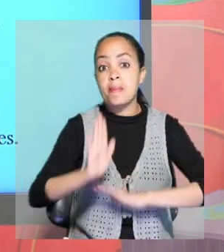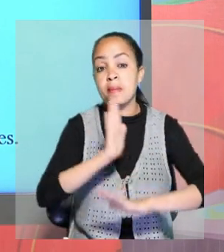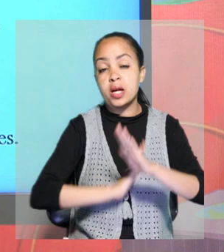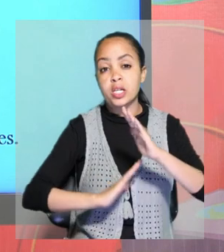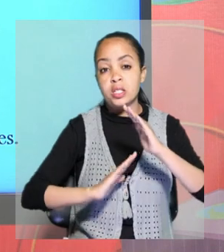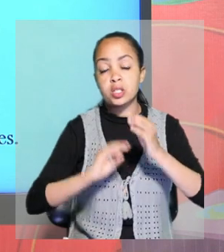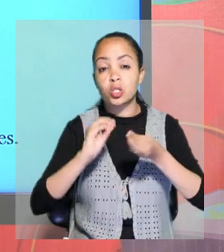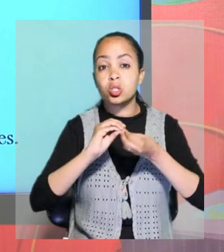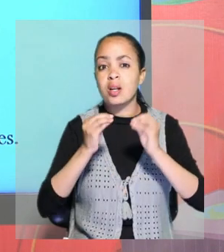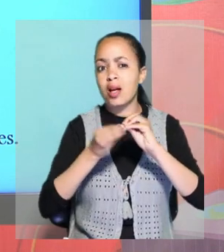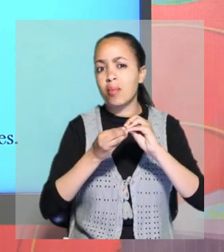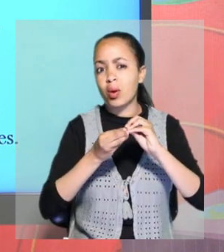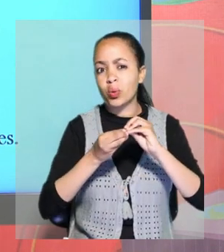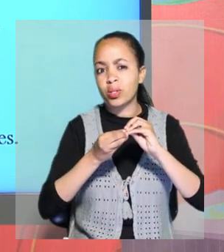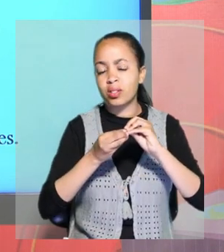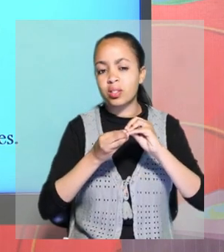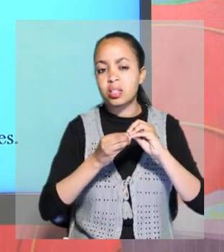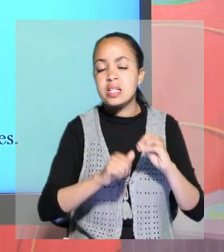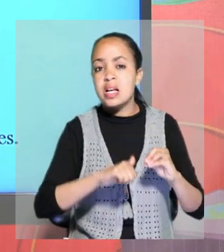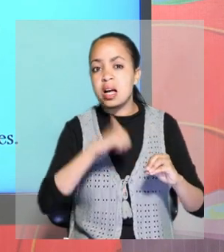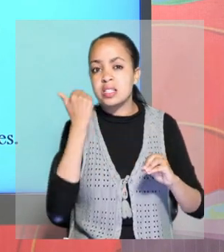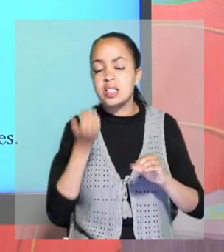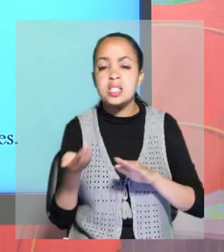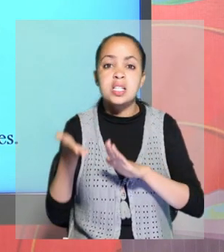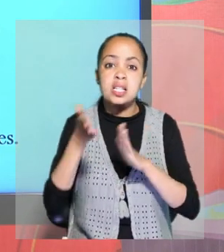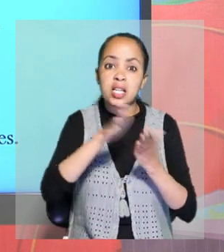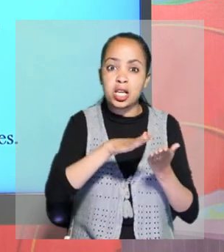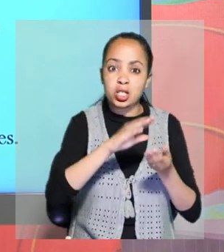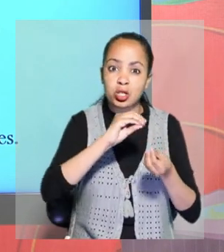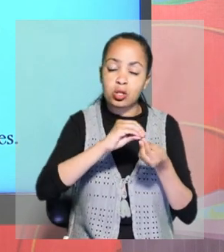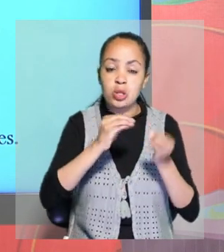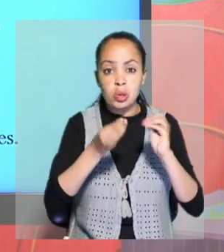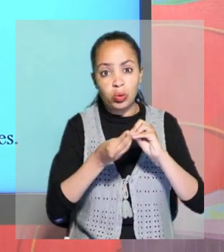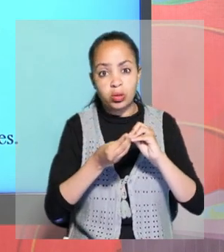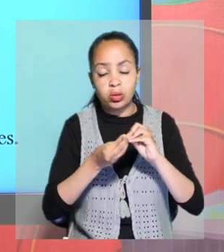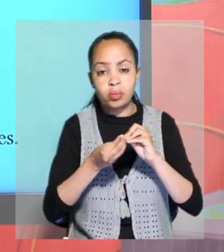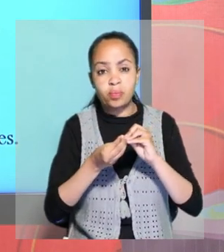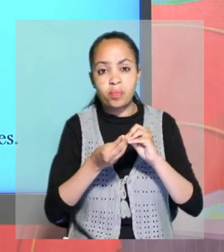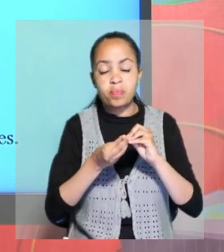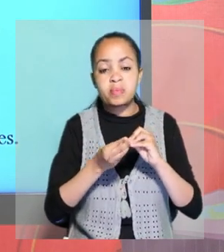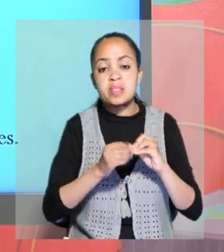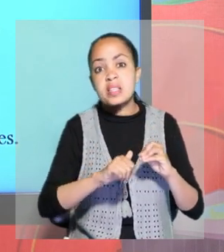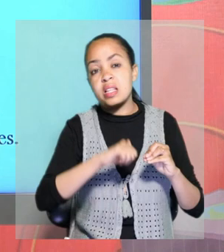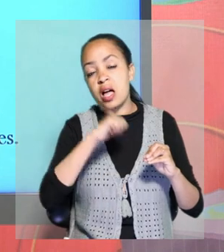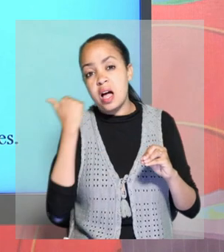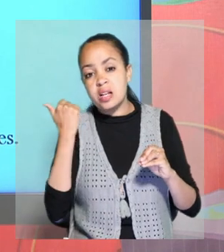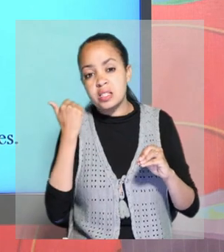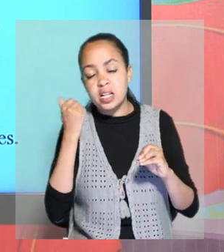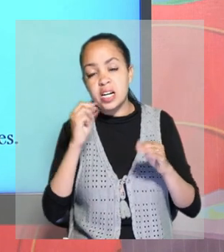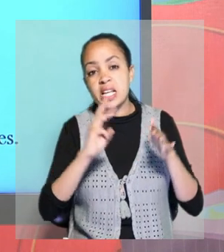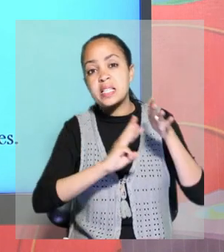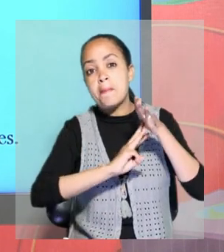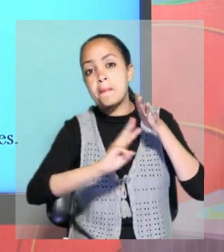born. The else is mortality, amount die. The else is migration, the